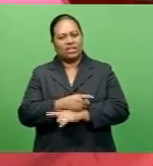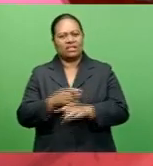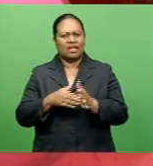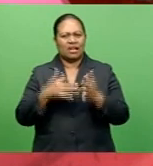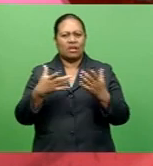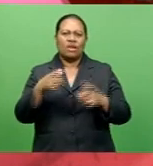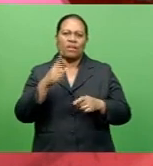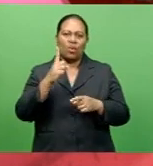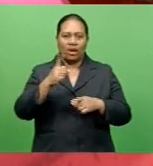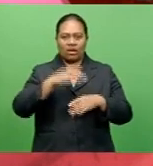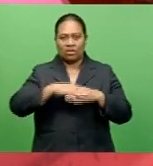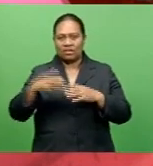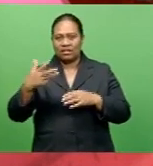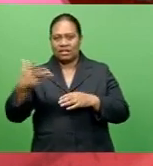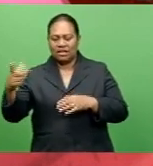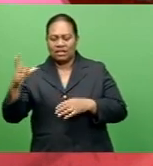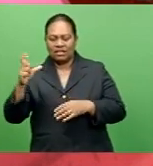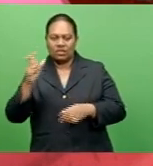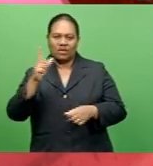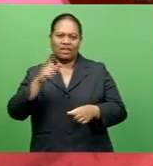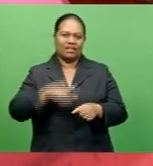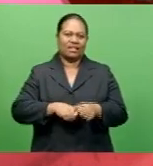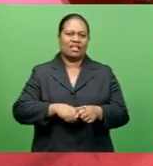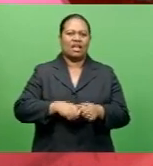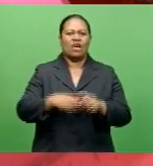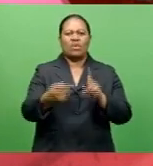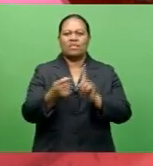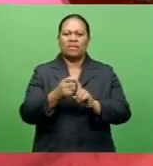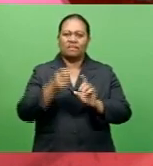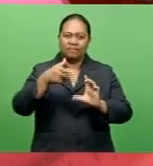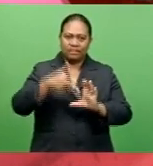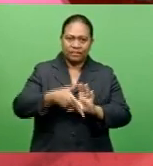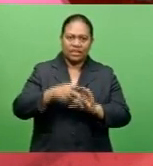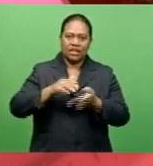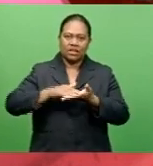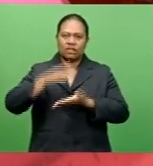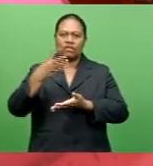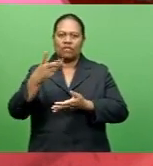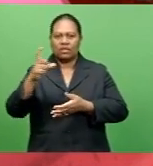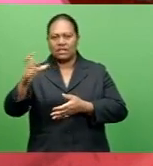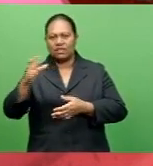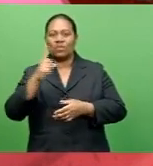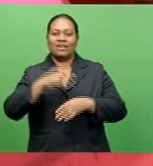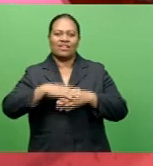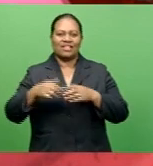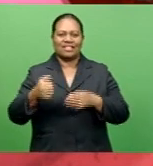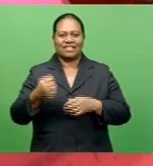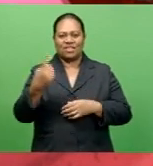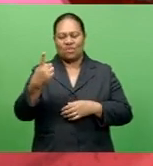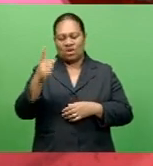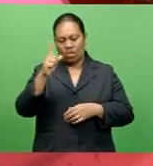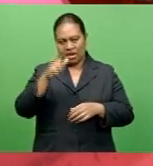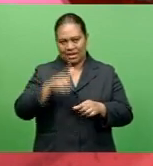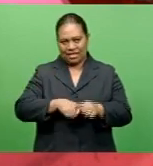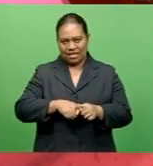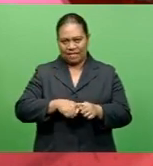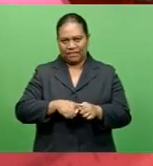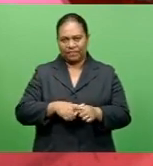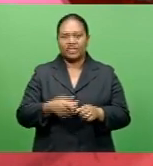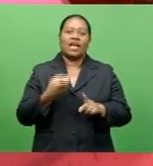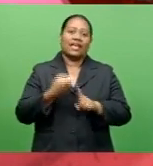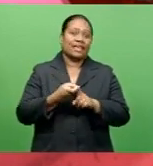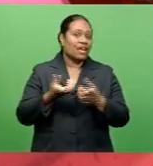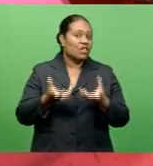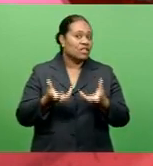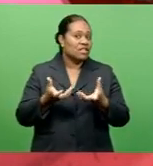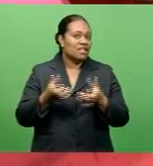cost $1.99 per litre. The price of premix will increase by 4 cents and will cost $1.61 per litre. There is no change in the